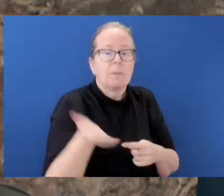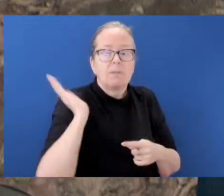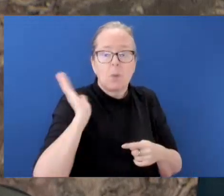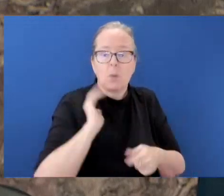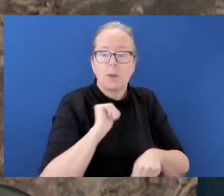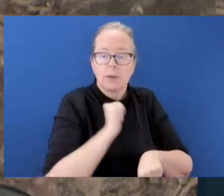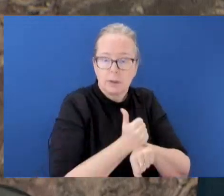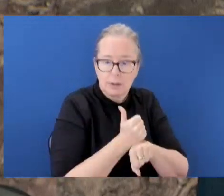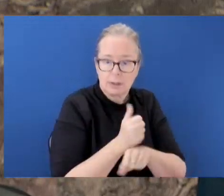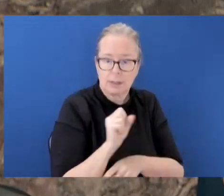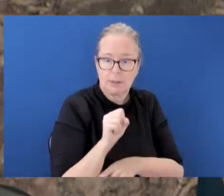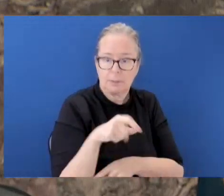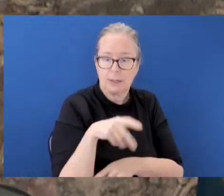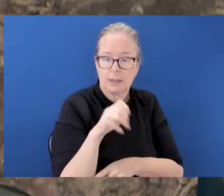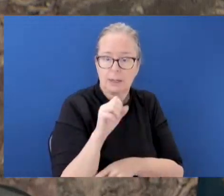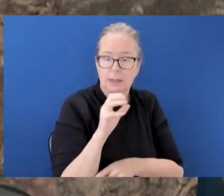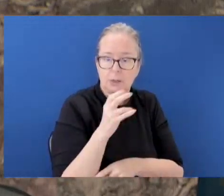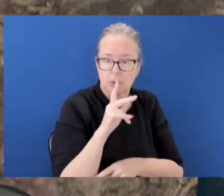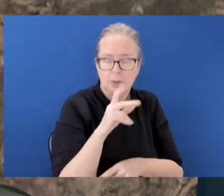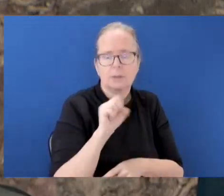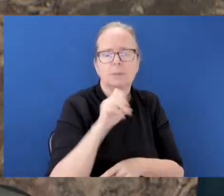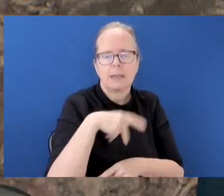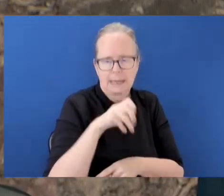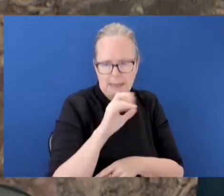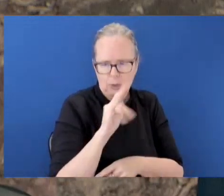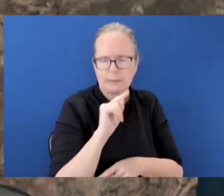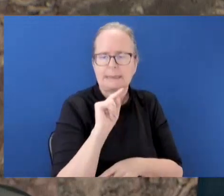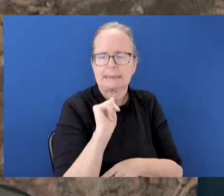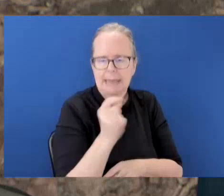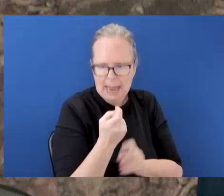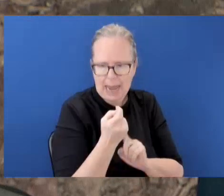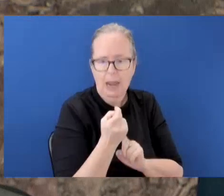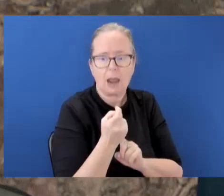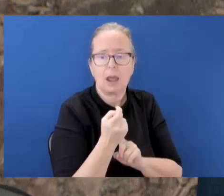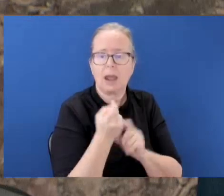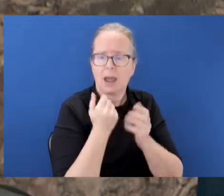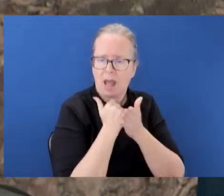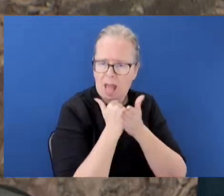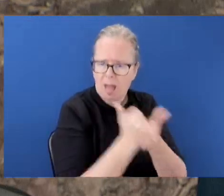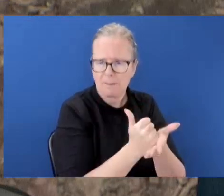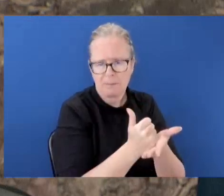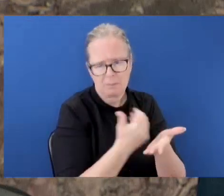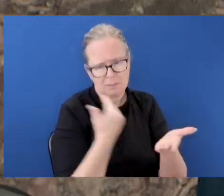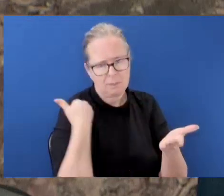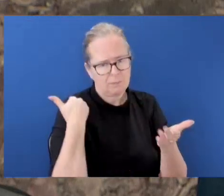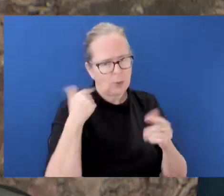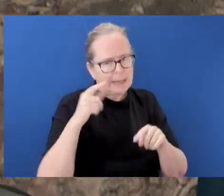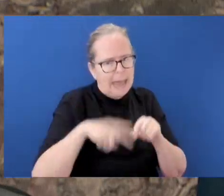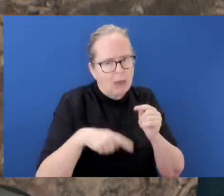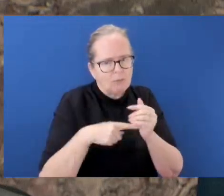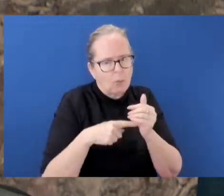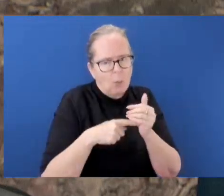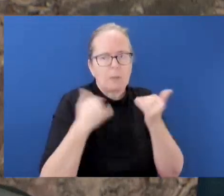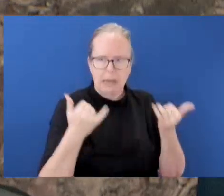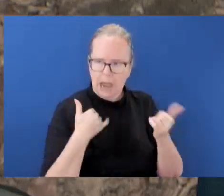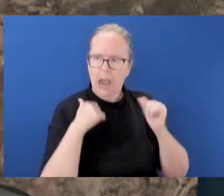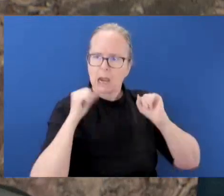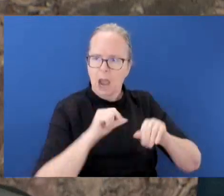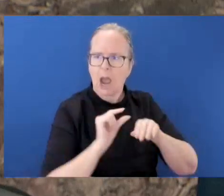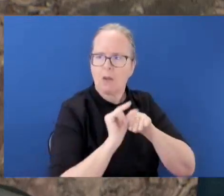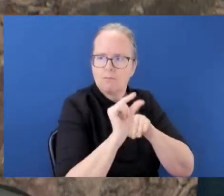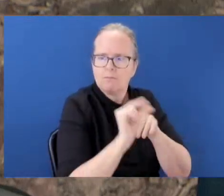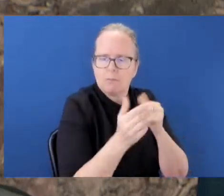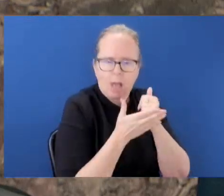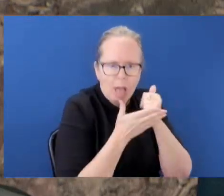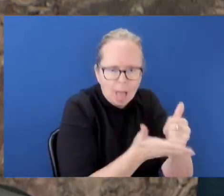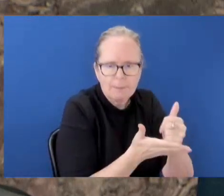forever homes for people in this province, Mr. Speaker. think maybe the members opposite, especially the leader, doesn't